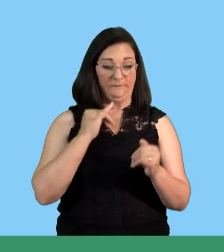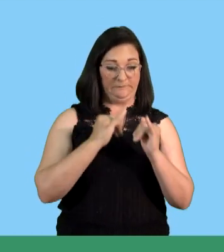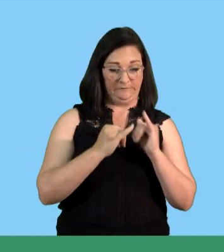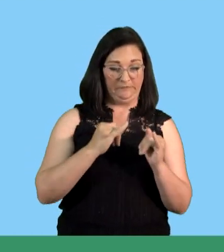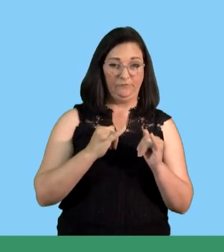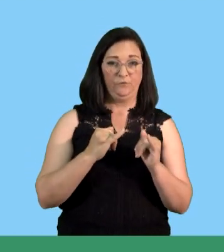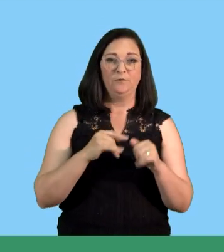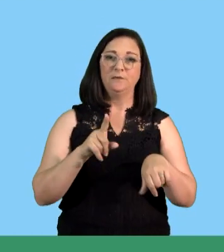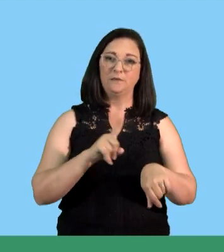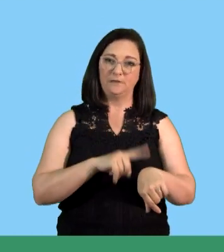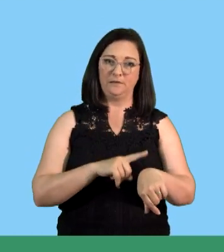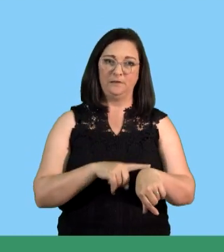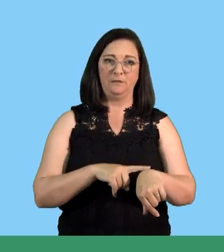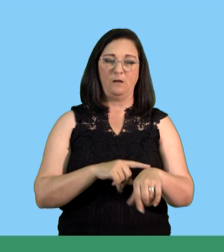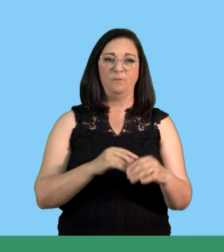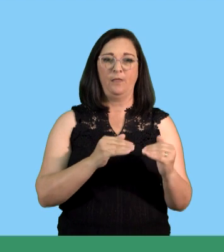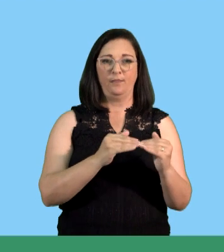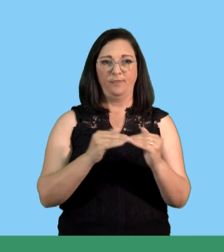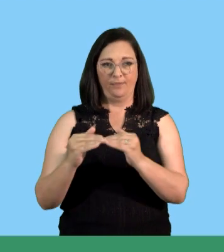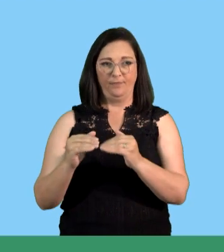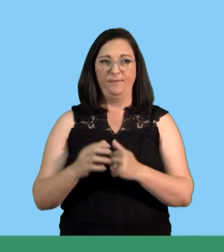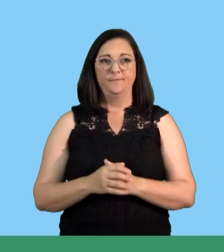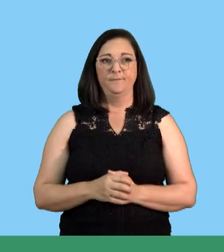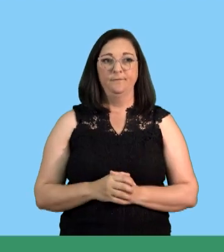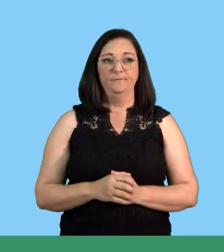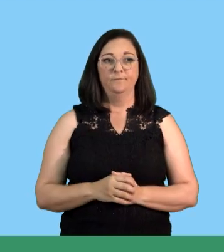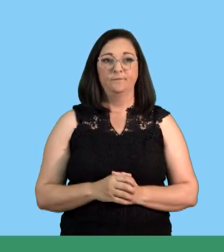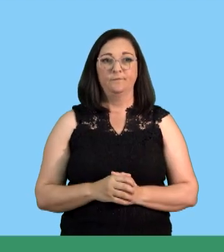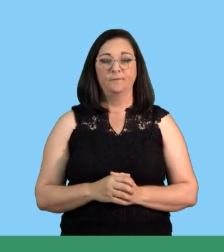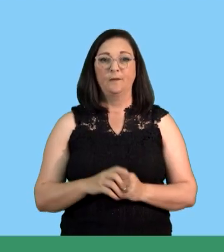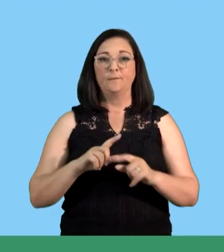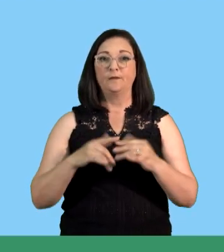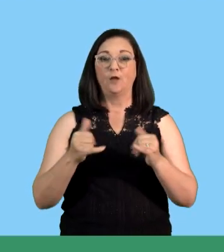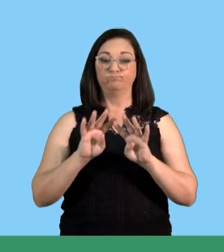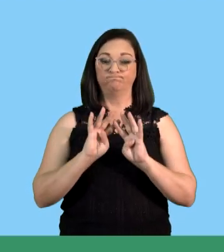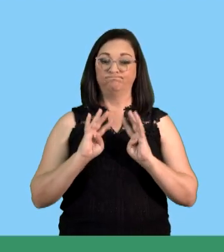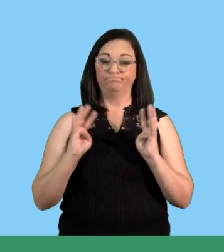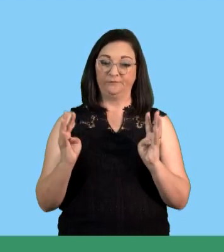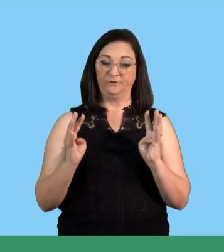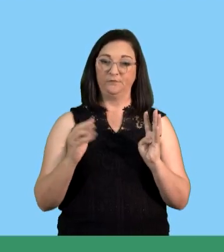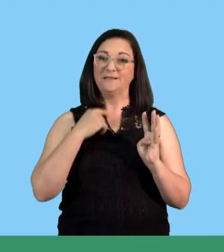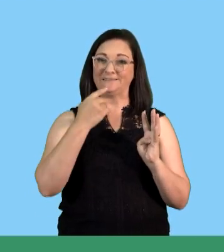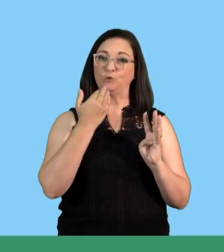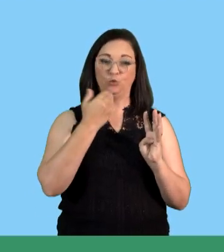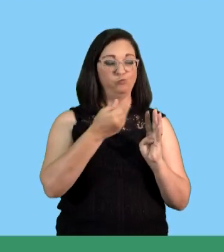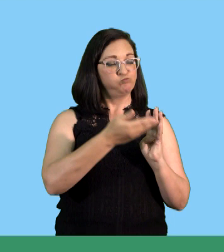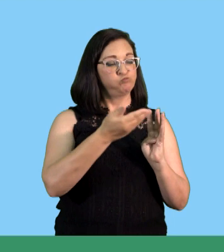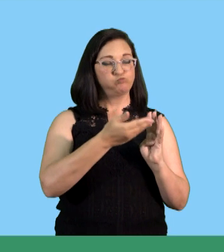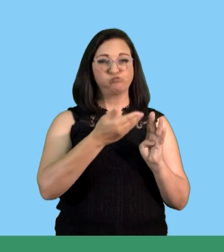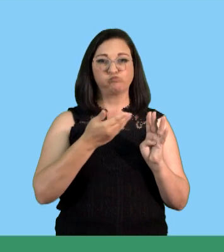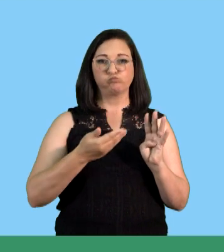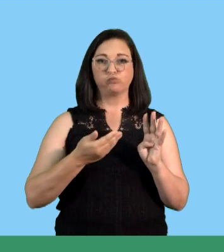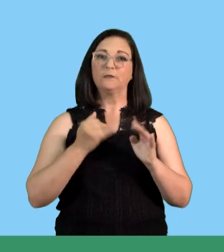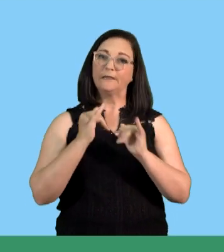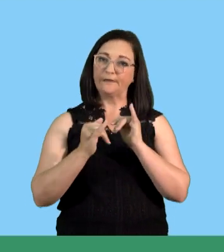interview. So I need to introduce members of the interviewing panel to each candidate or to the